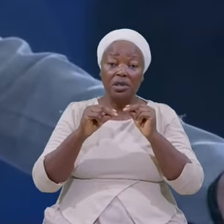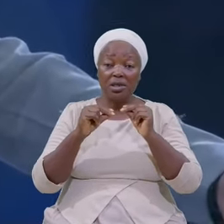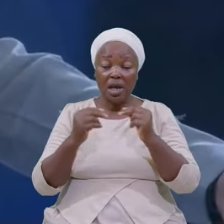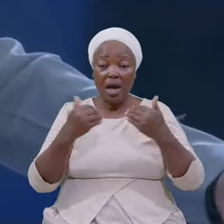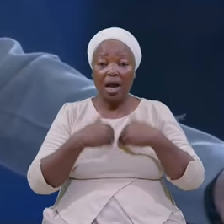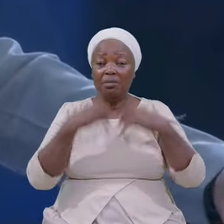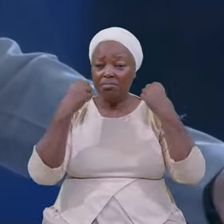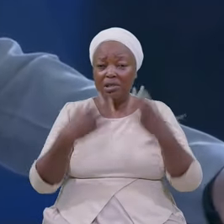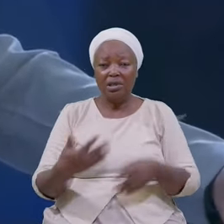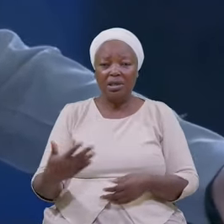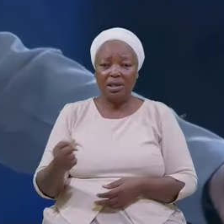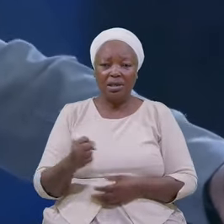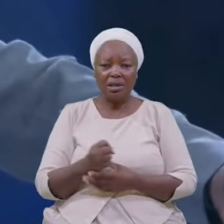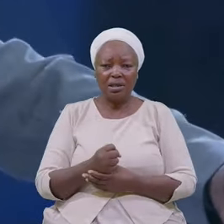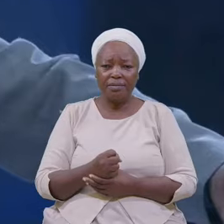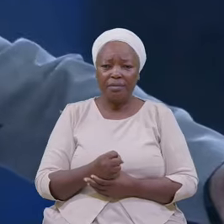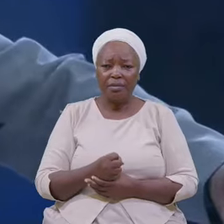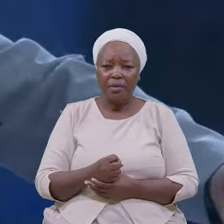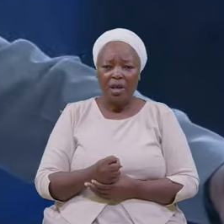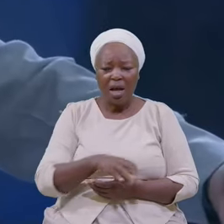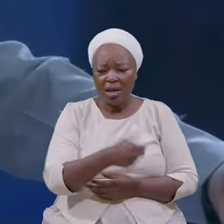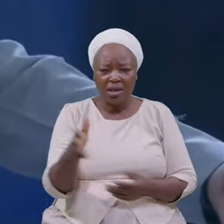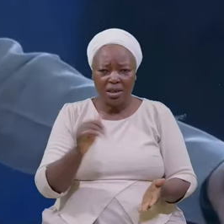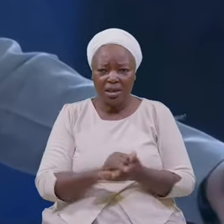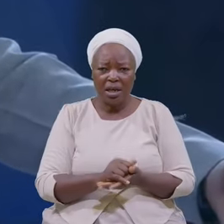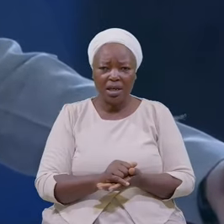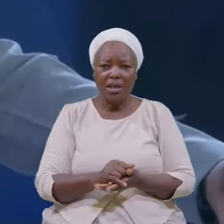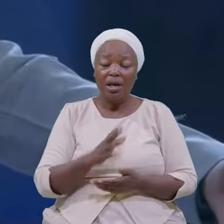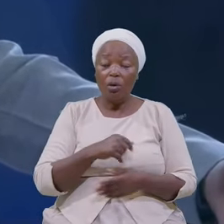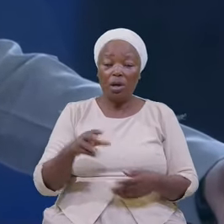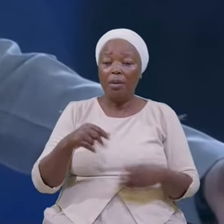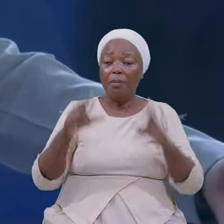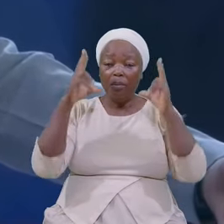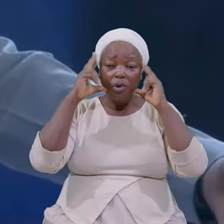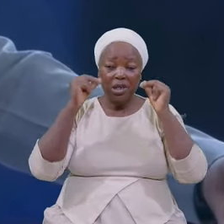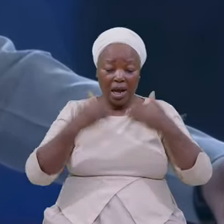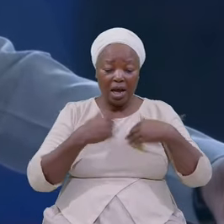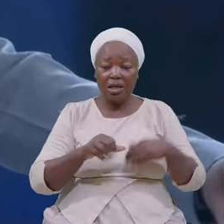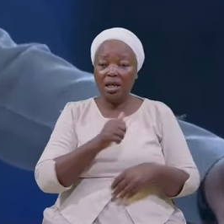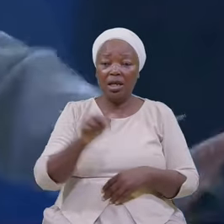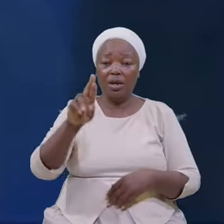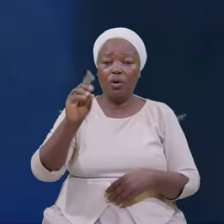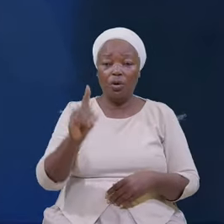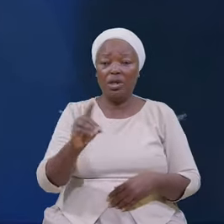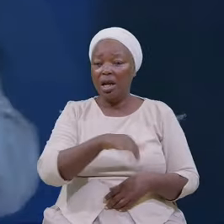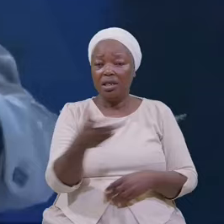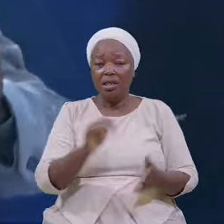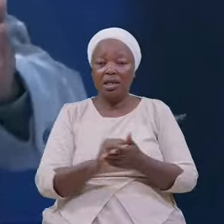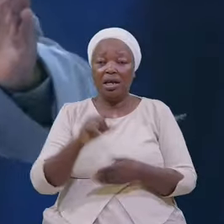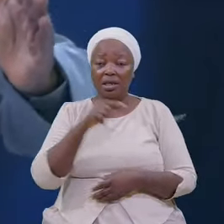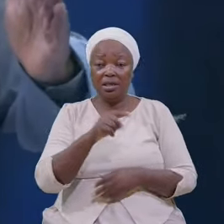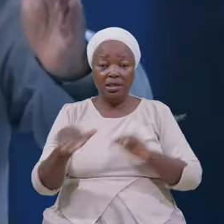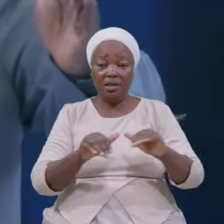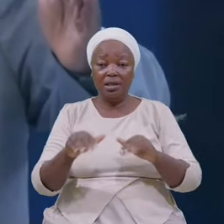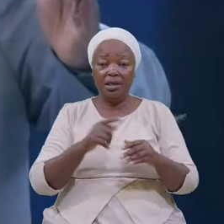un bâton en main. Whatever he did, the rod was in his hand. Tout ce qu'il faisait, il avait la verge dans he sa main. He wanted to patch